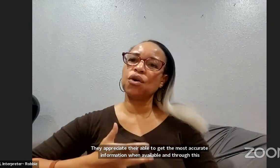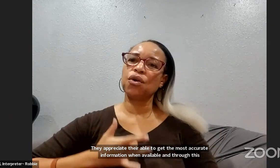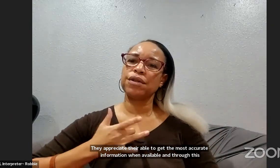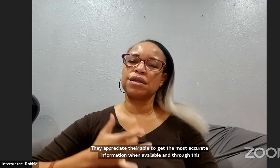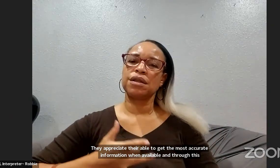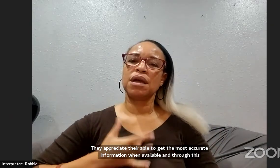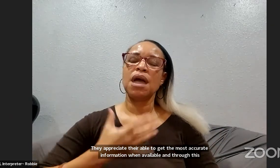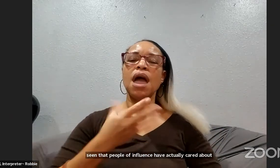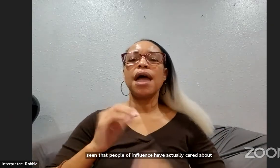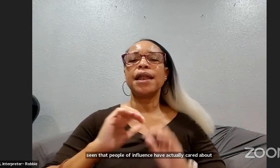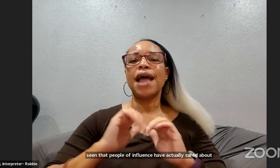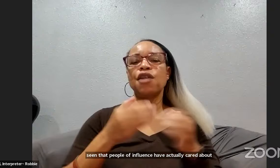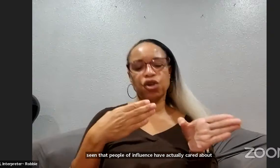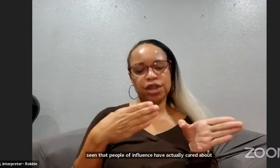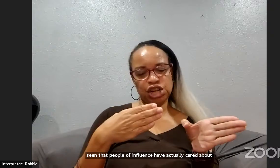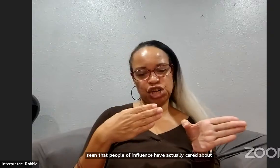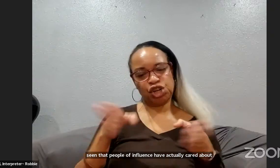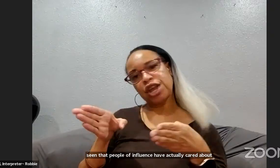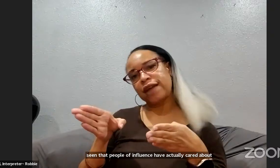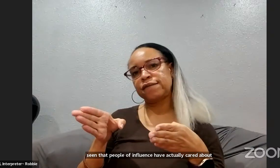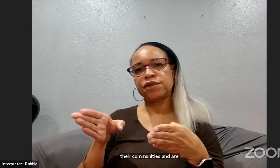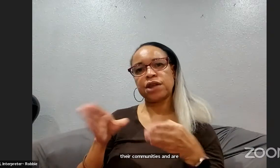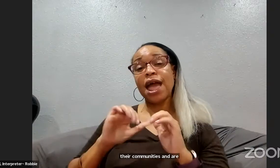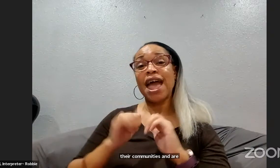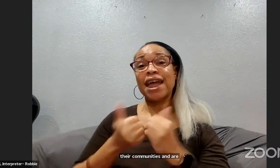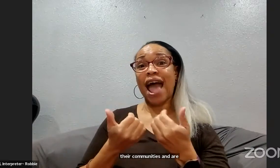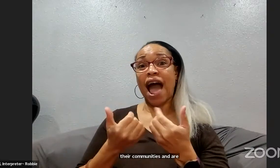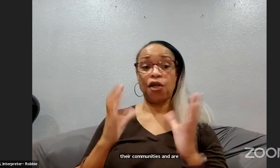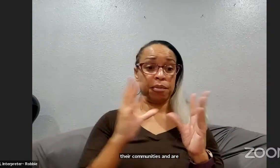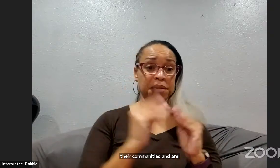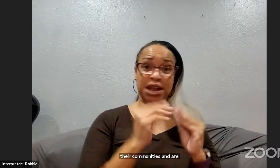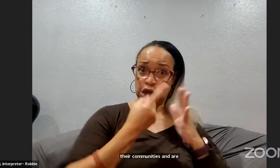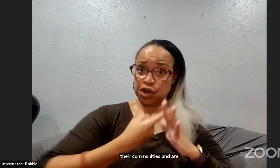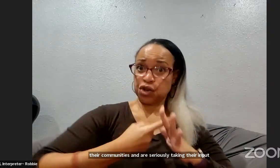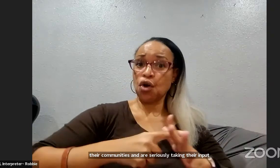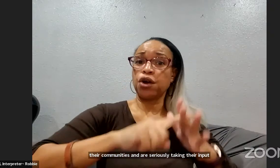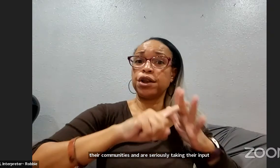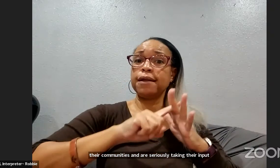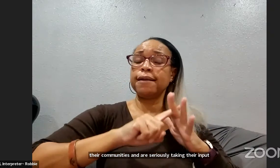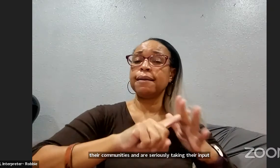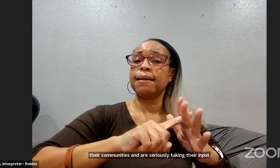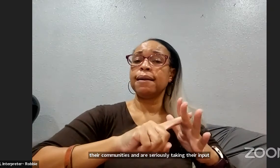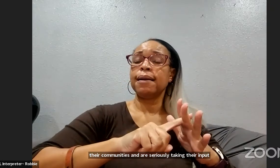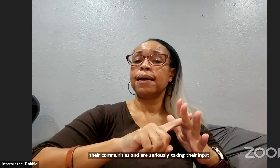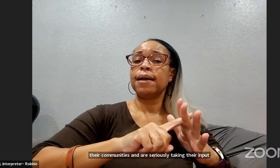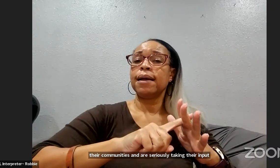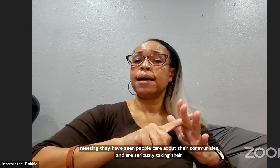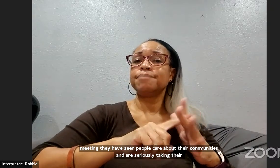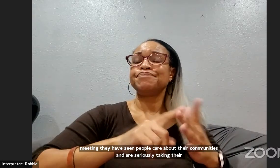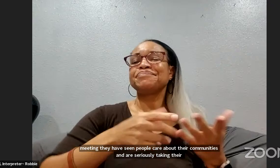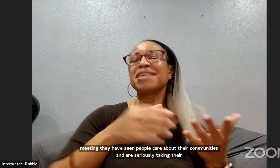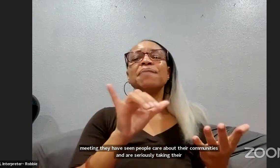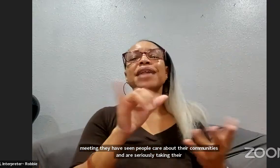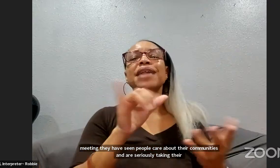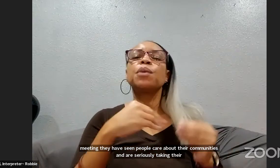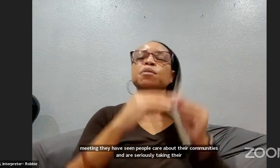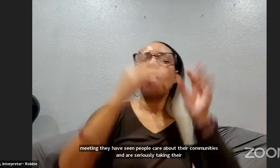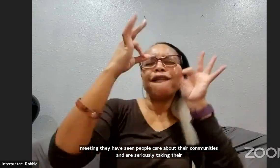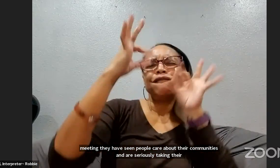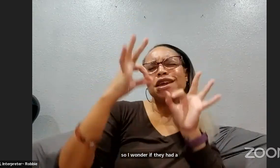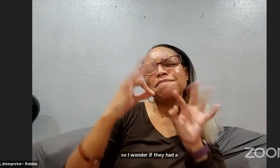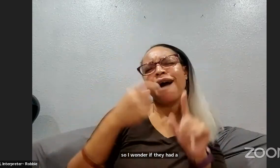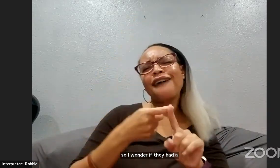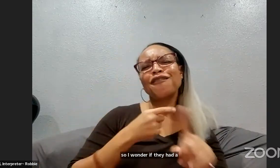how there's been a shift with how the meetings first began, in terms of it seemed like there was more input from the